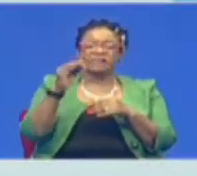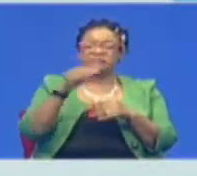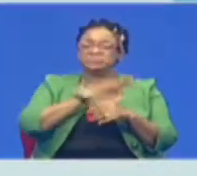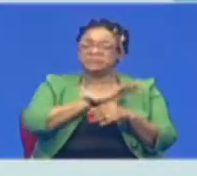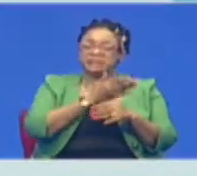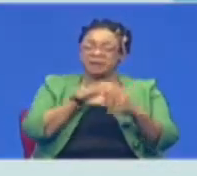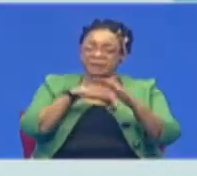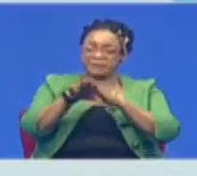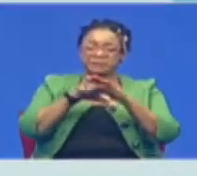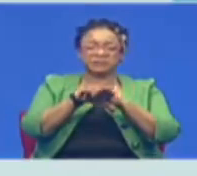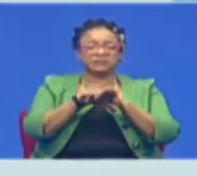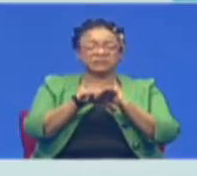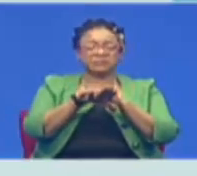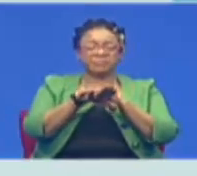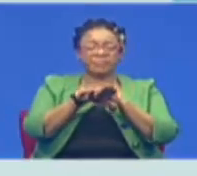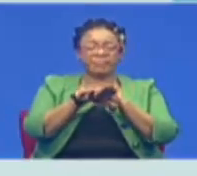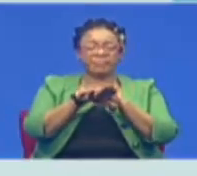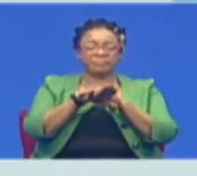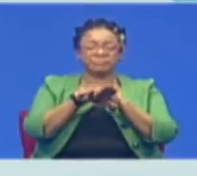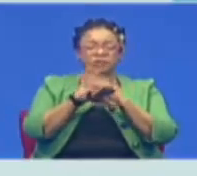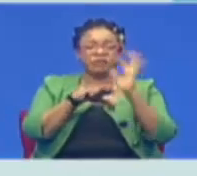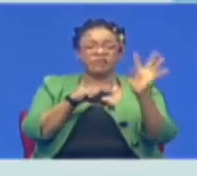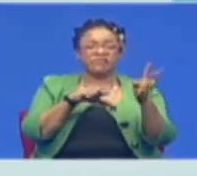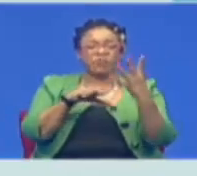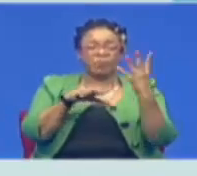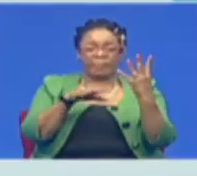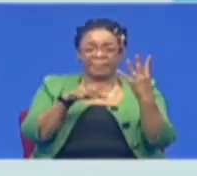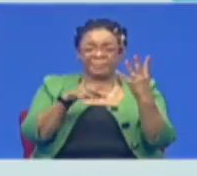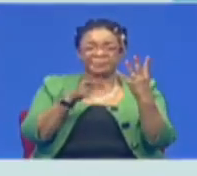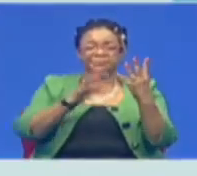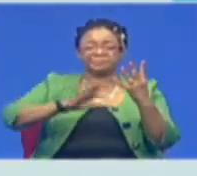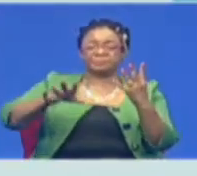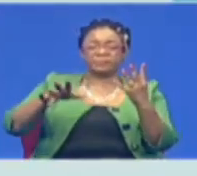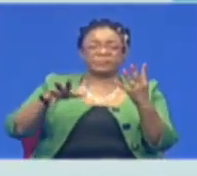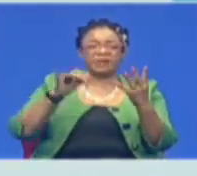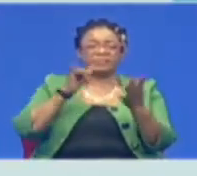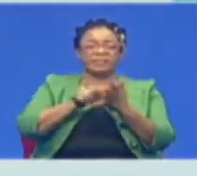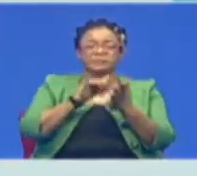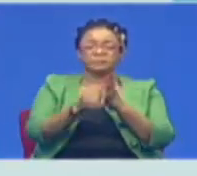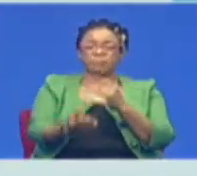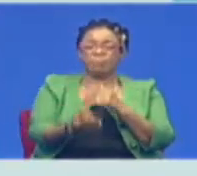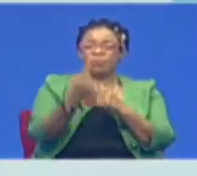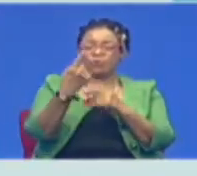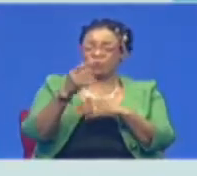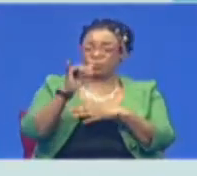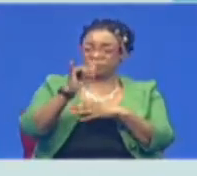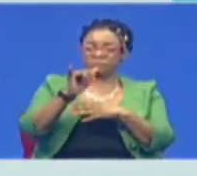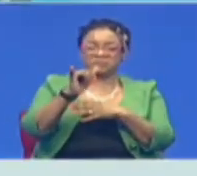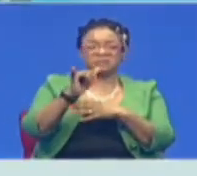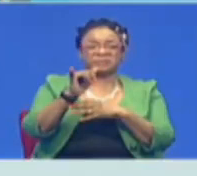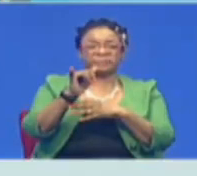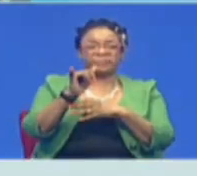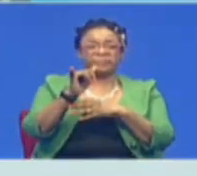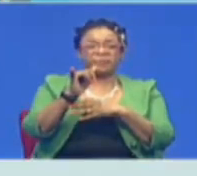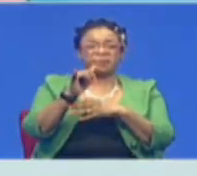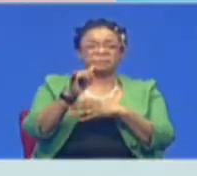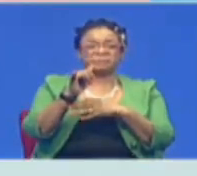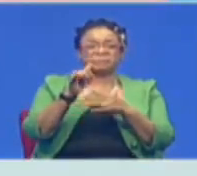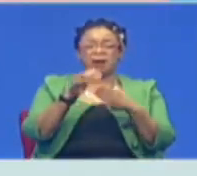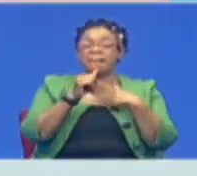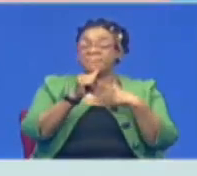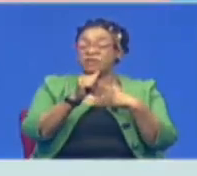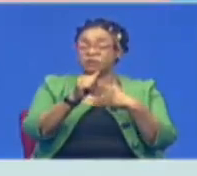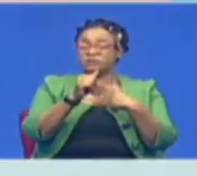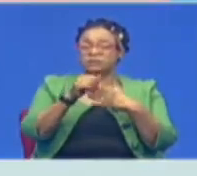access, and the four pilot counties that have started this particular category is Kisumu, Nyeri,